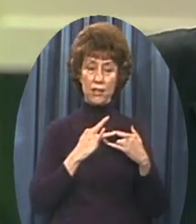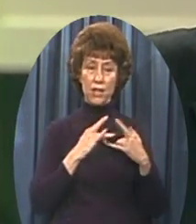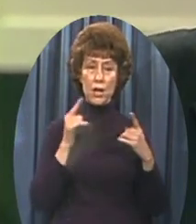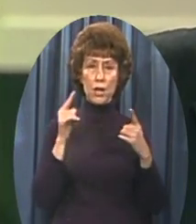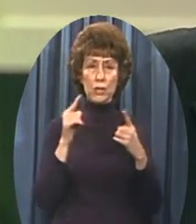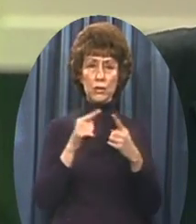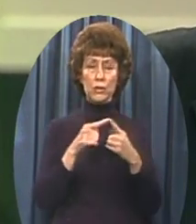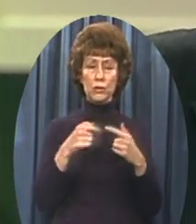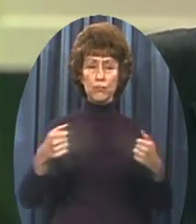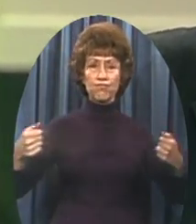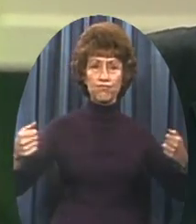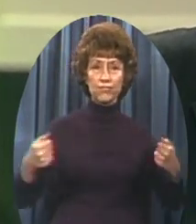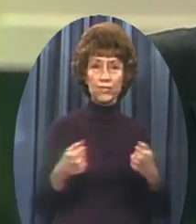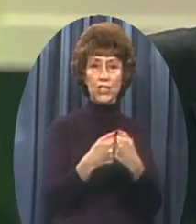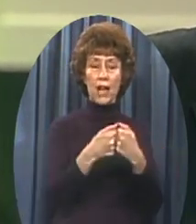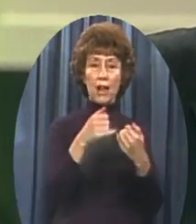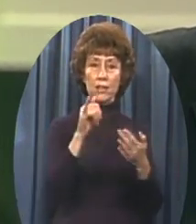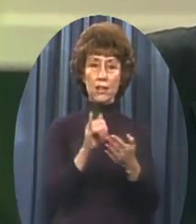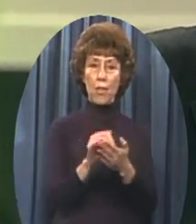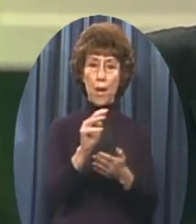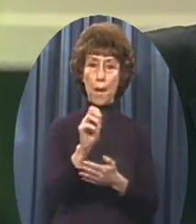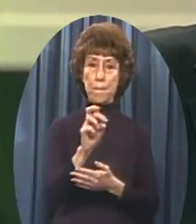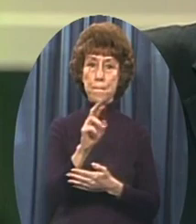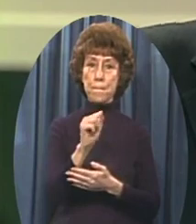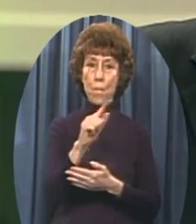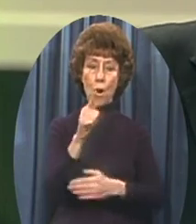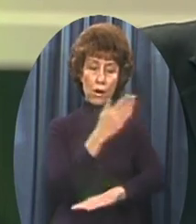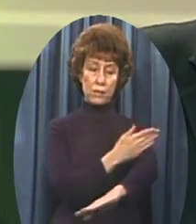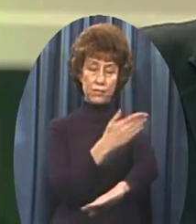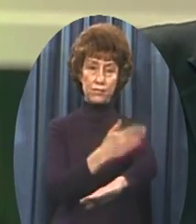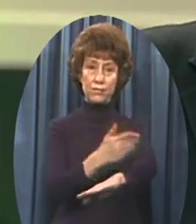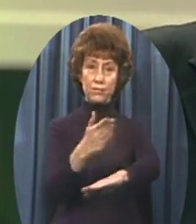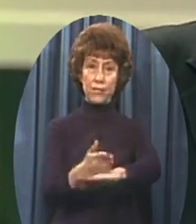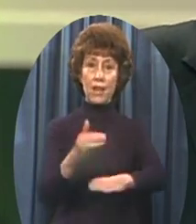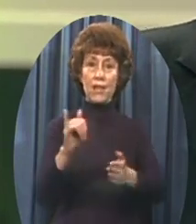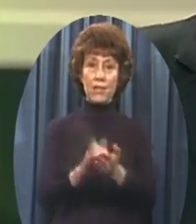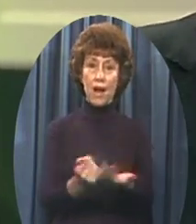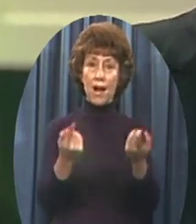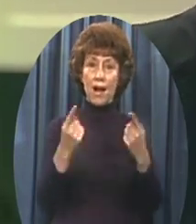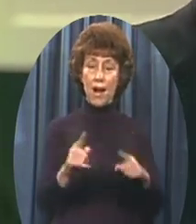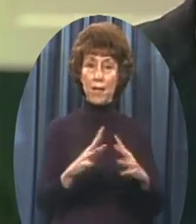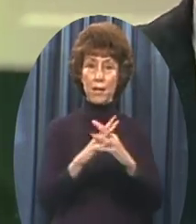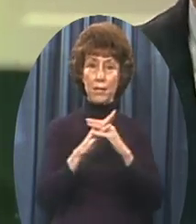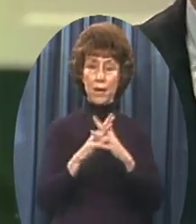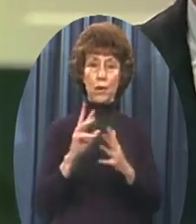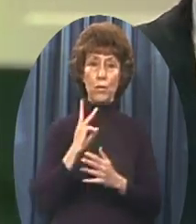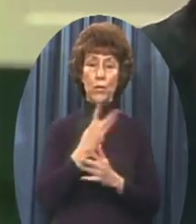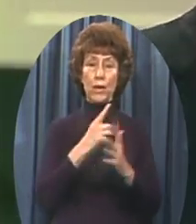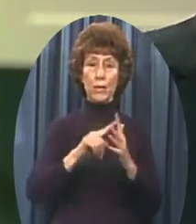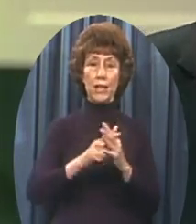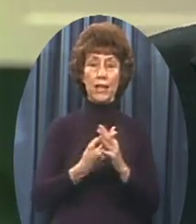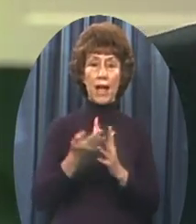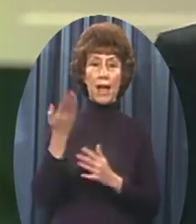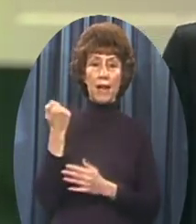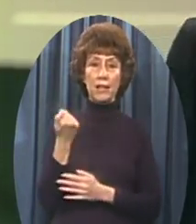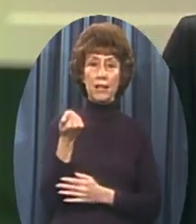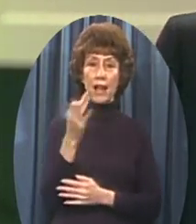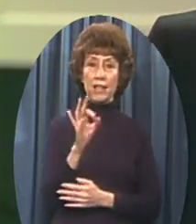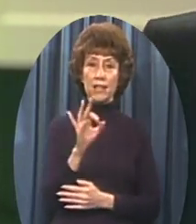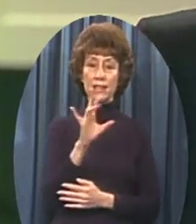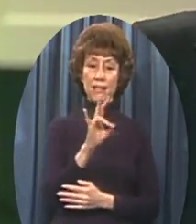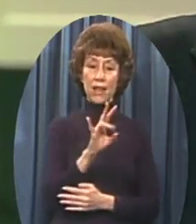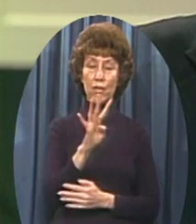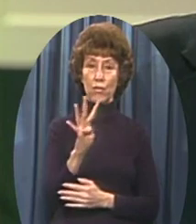decline that has been gripping America. So we began back in 1974, 75, traveling the nation with